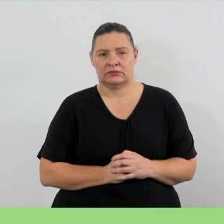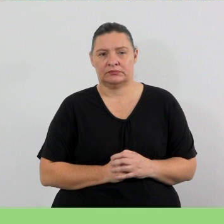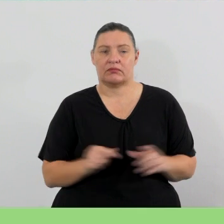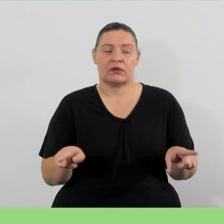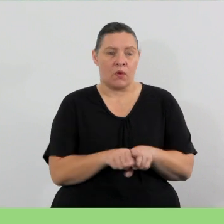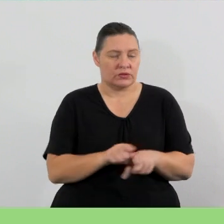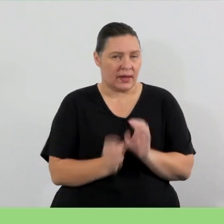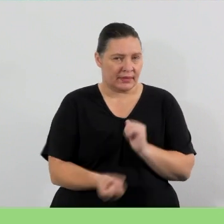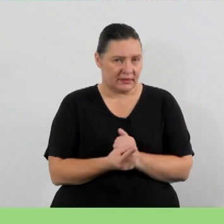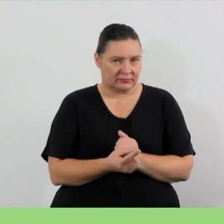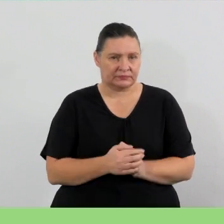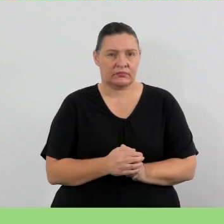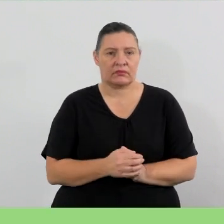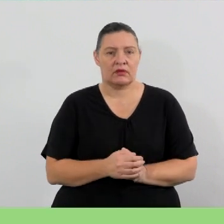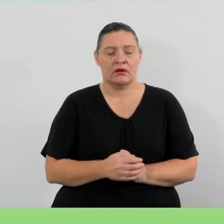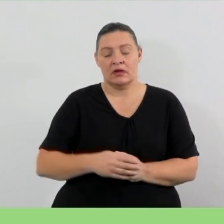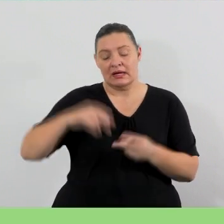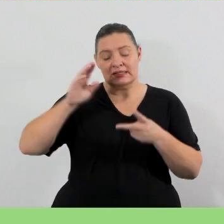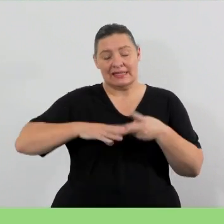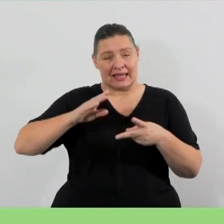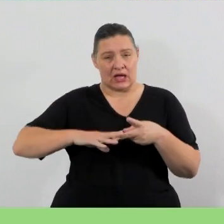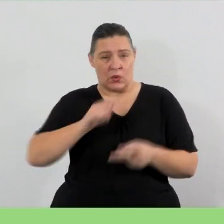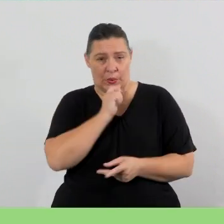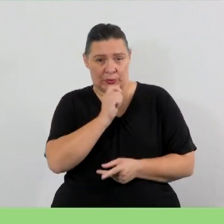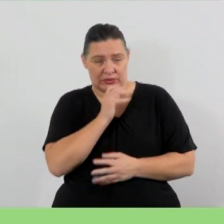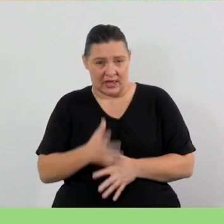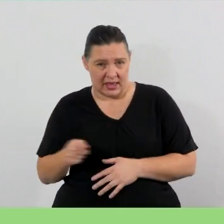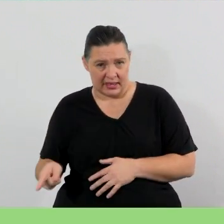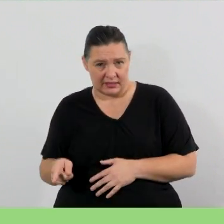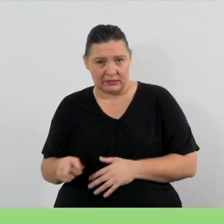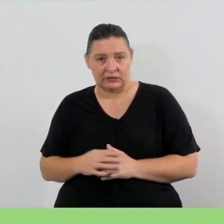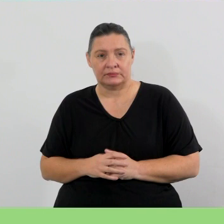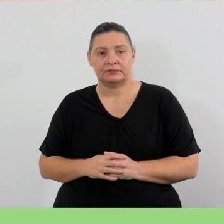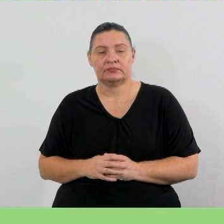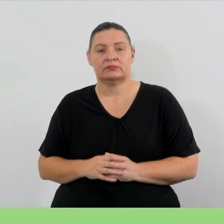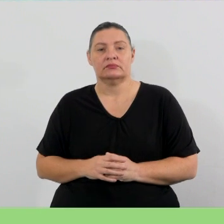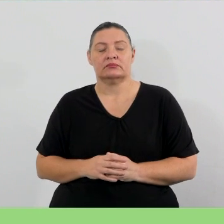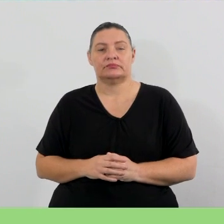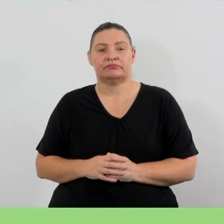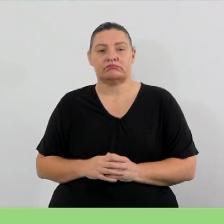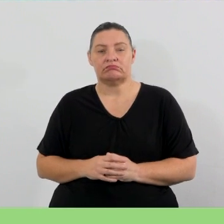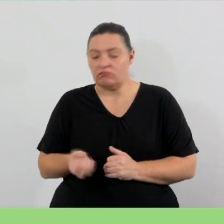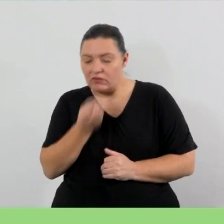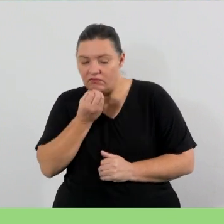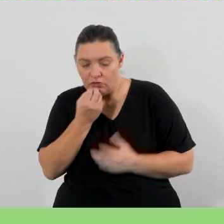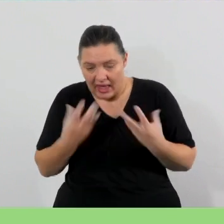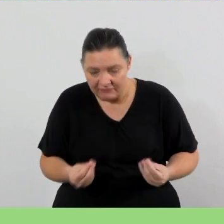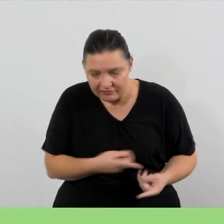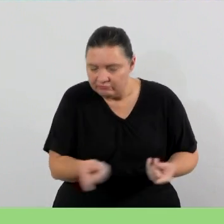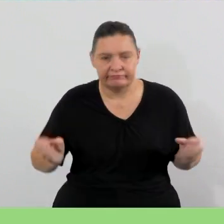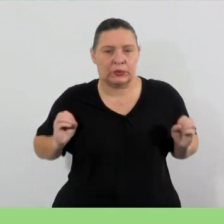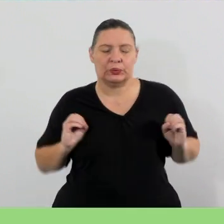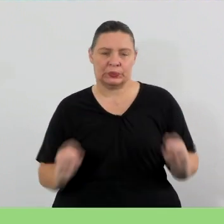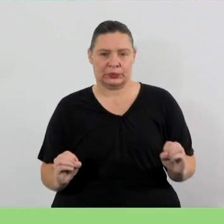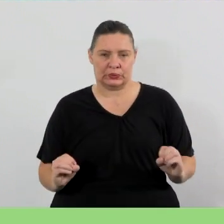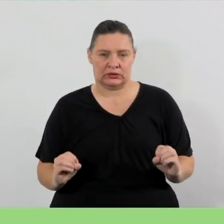then what will also happen is that our secondary consumers will now or will not have